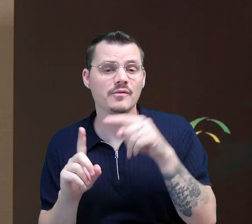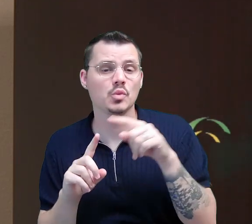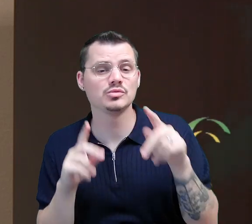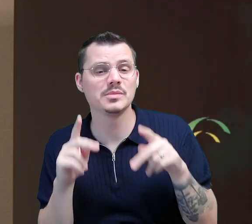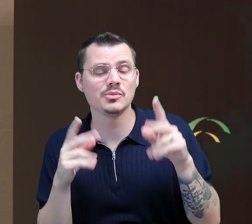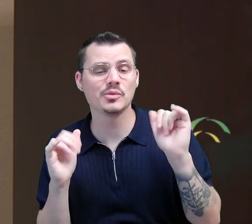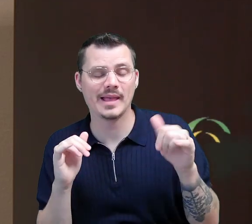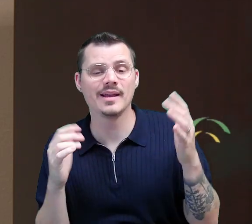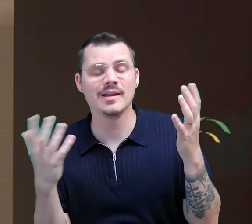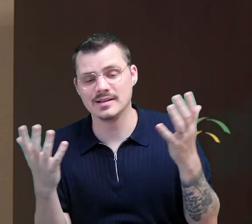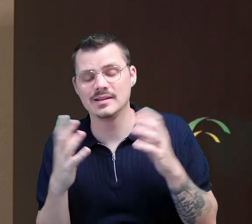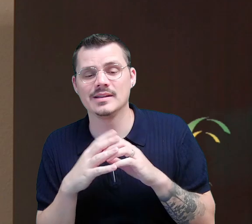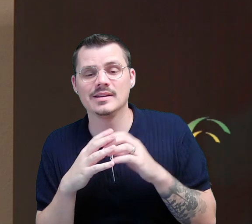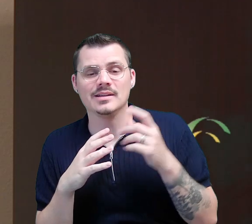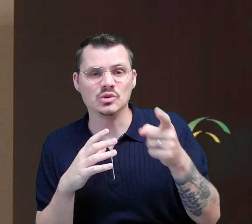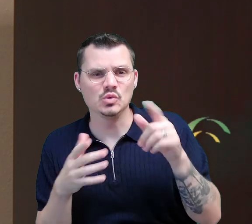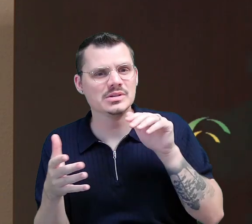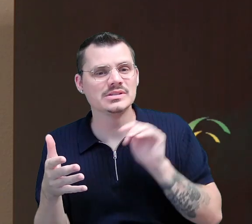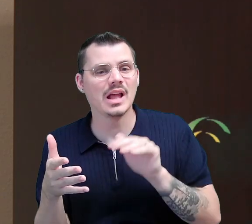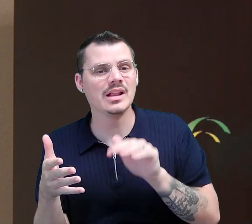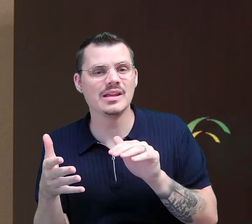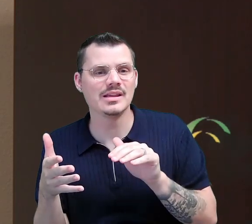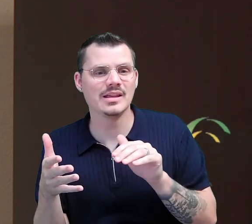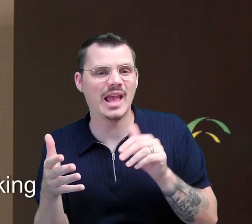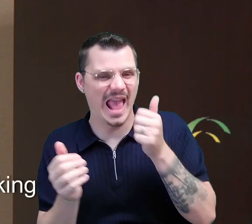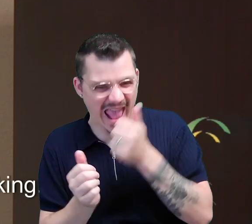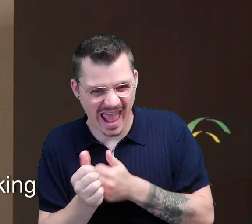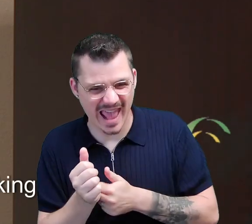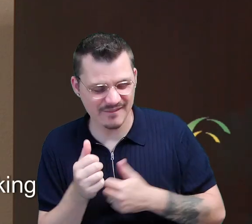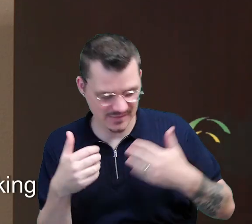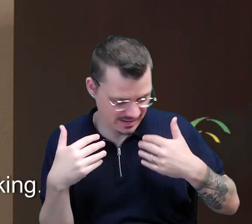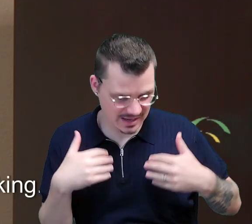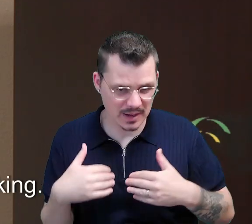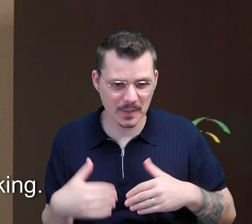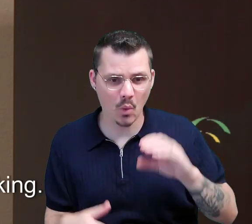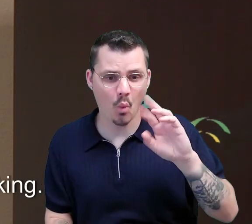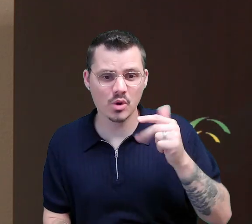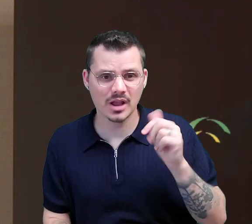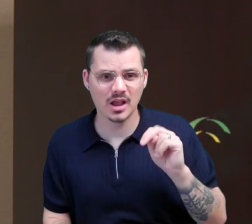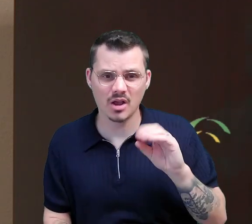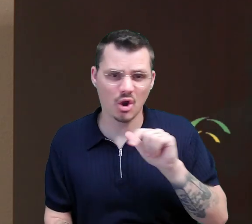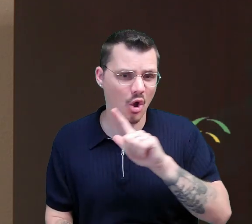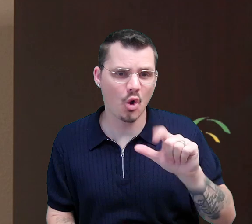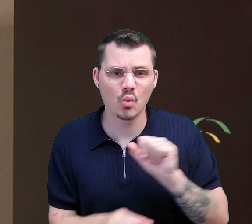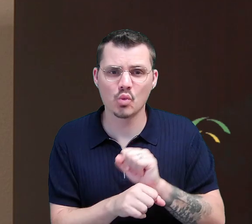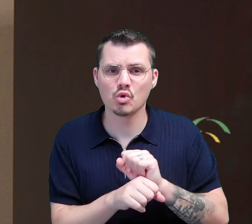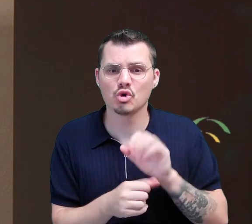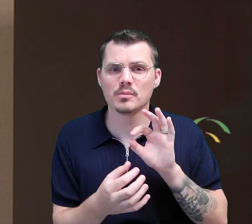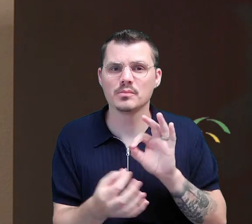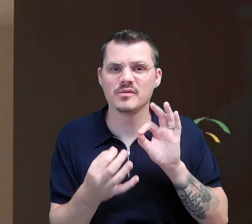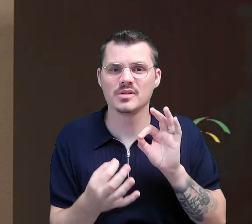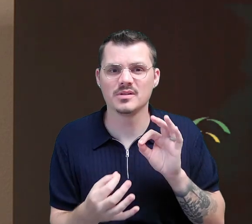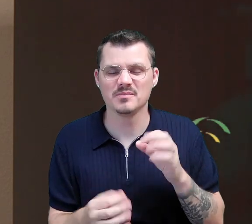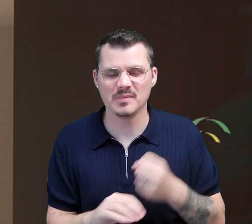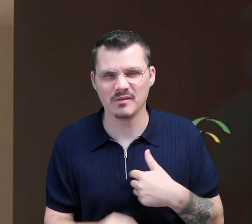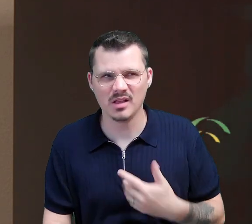people that you study every organ of her body and they're all working perfectly.